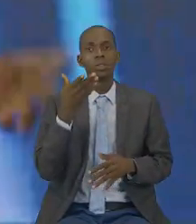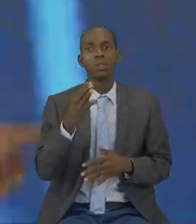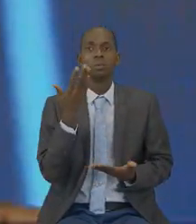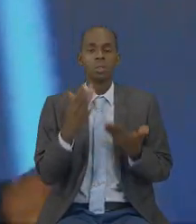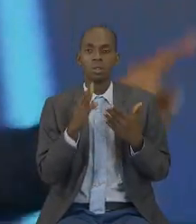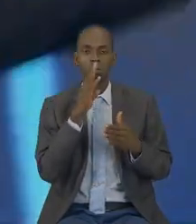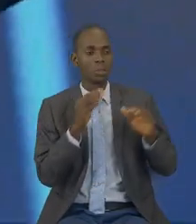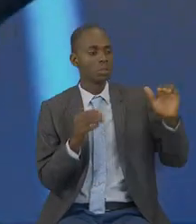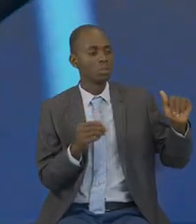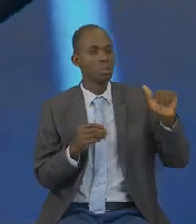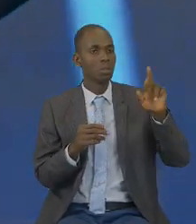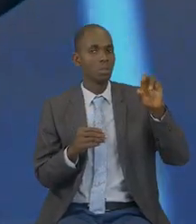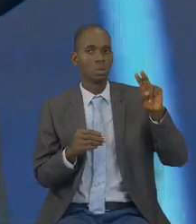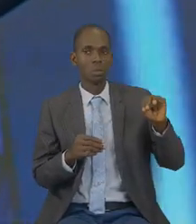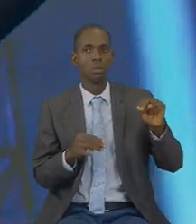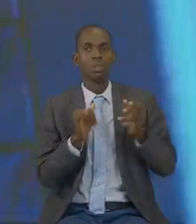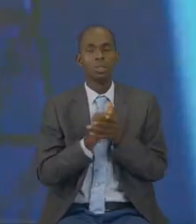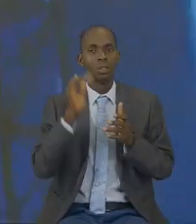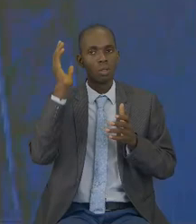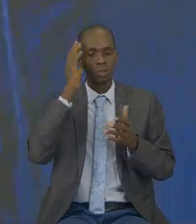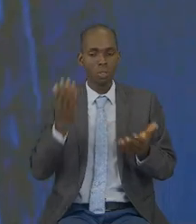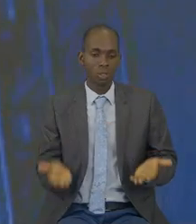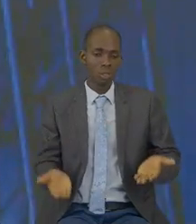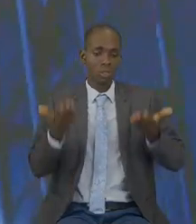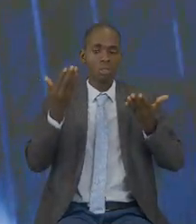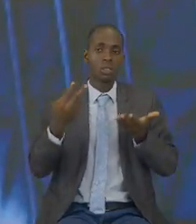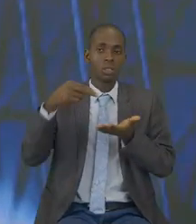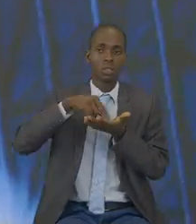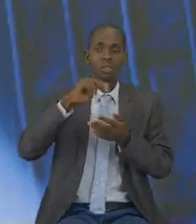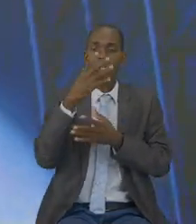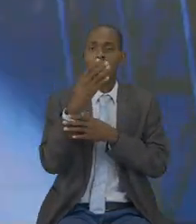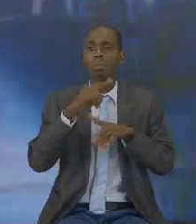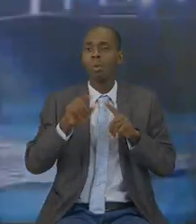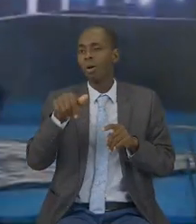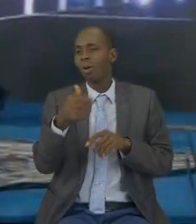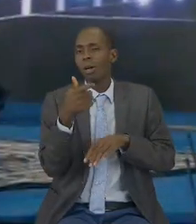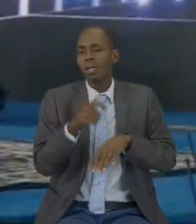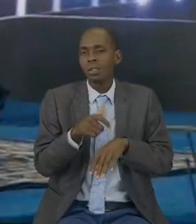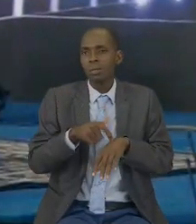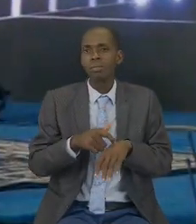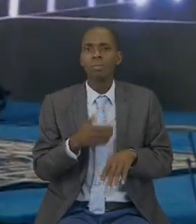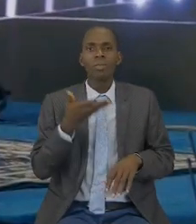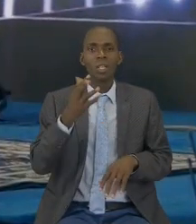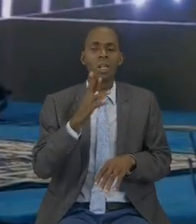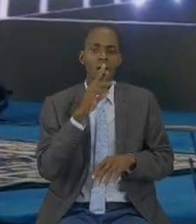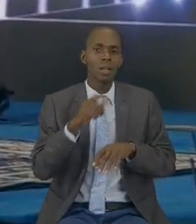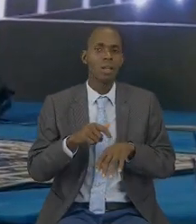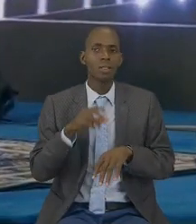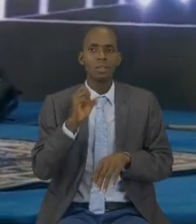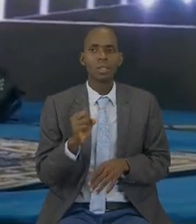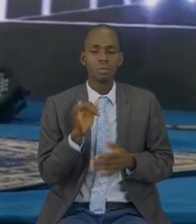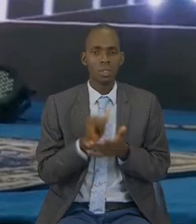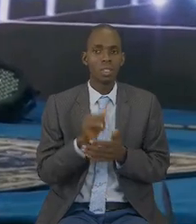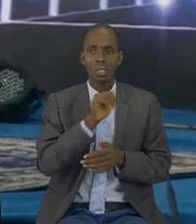and all that will raise up his hand, but at other times, there are times when a